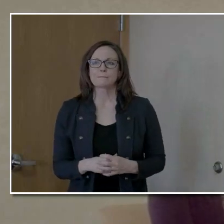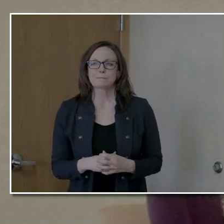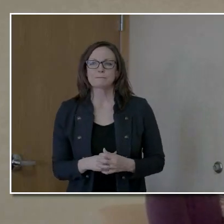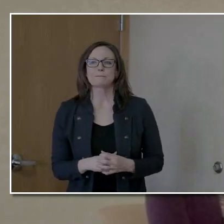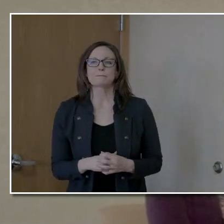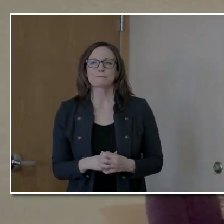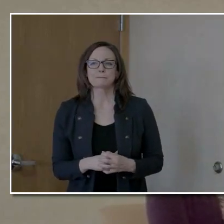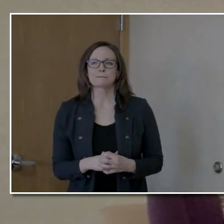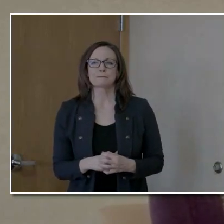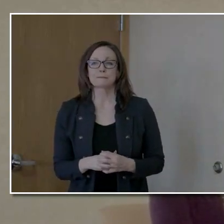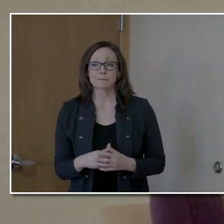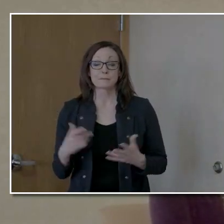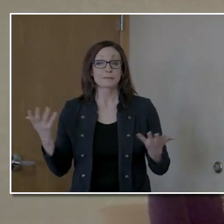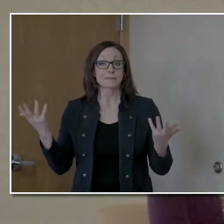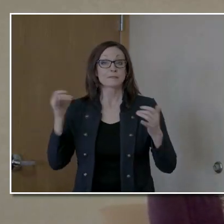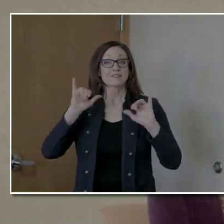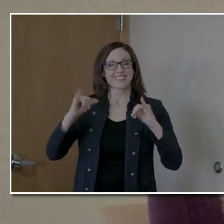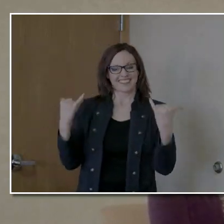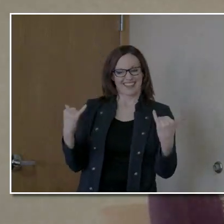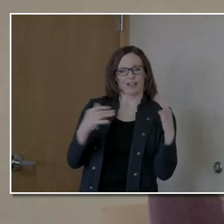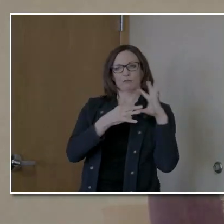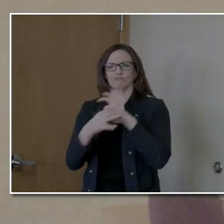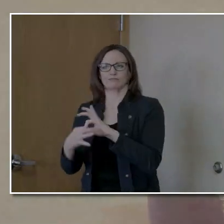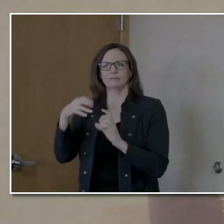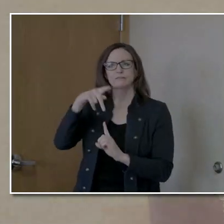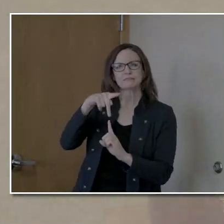your Guardsmen and women during this time?